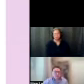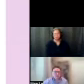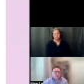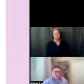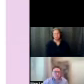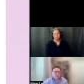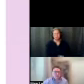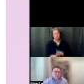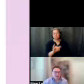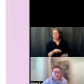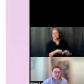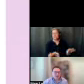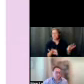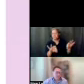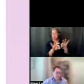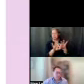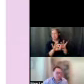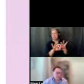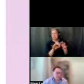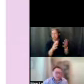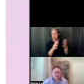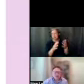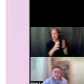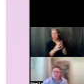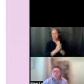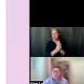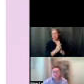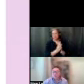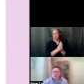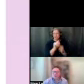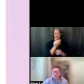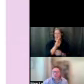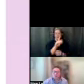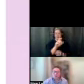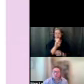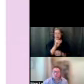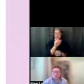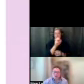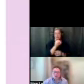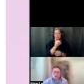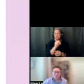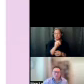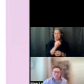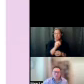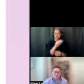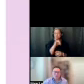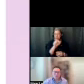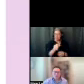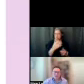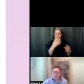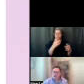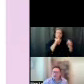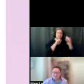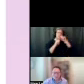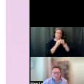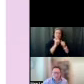it's not just ableism that we contend with; it's racism too. It's both, superimposed on that.